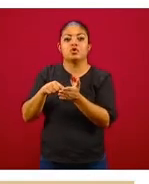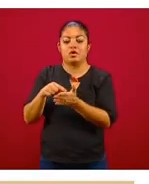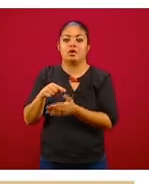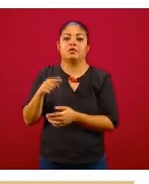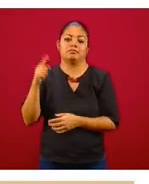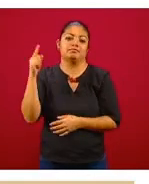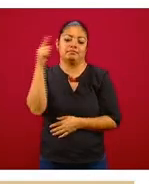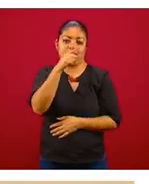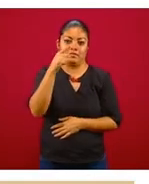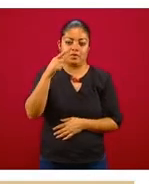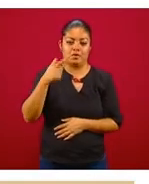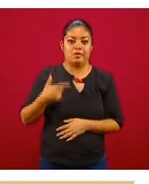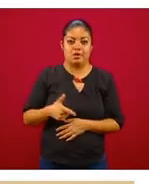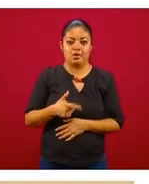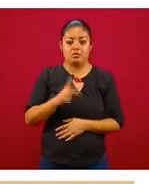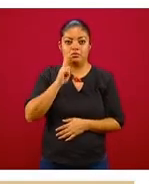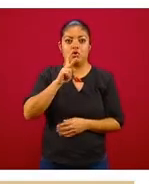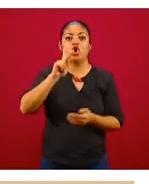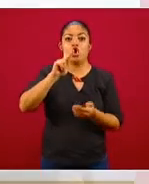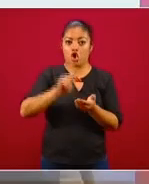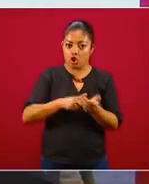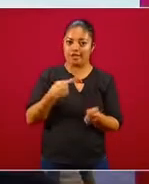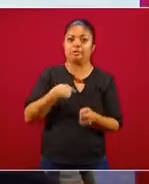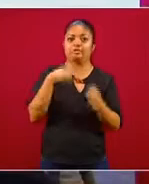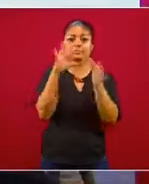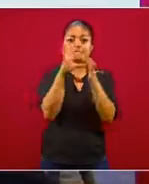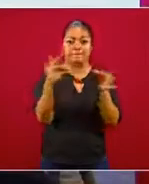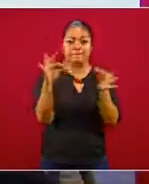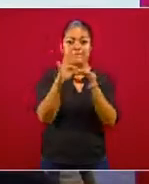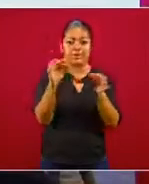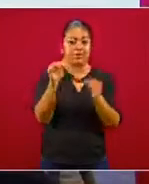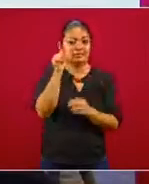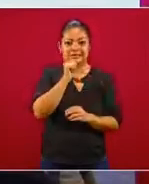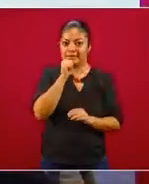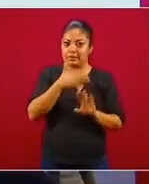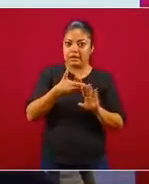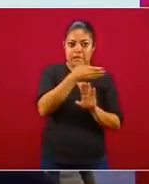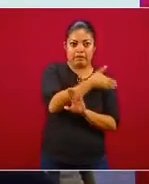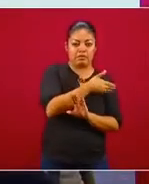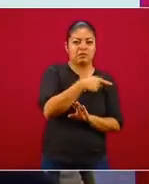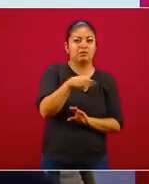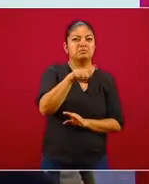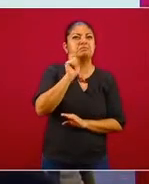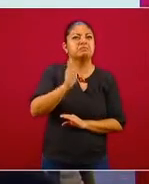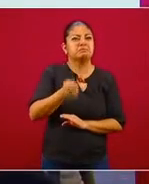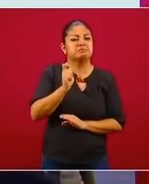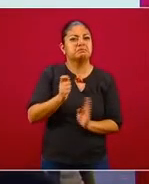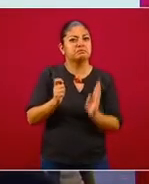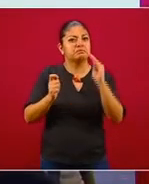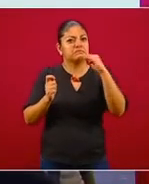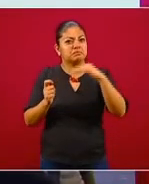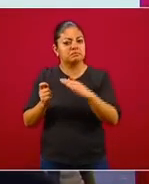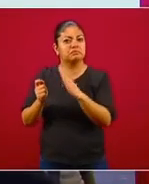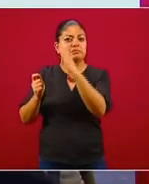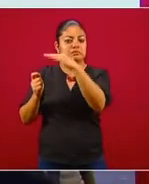and from different higher education institutions. So